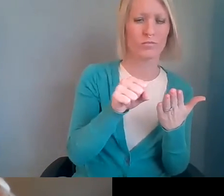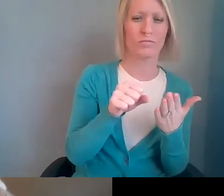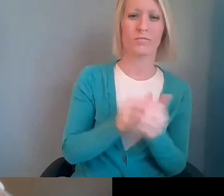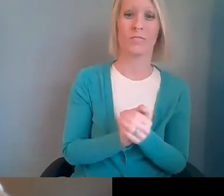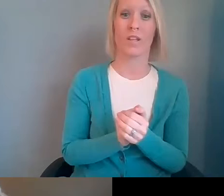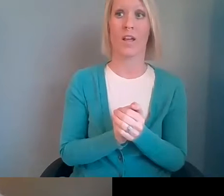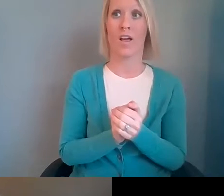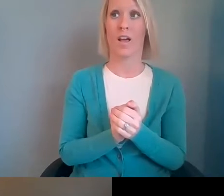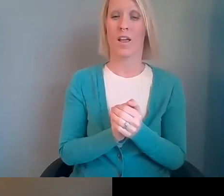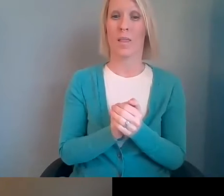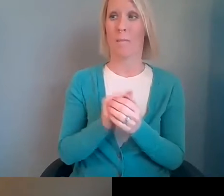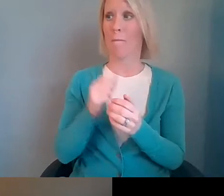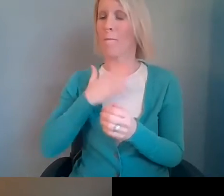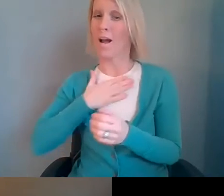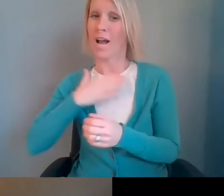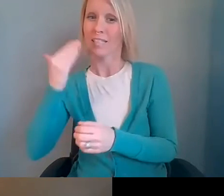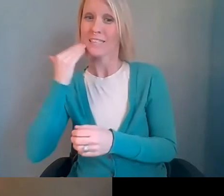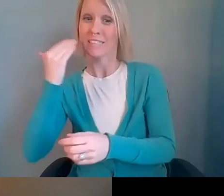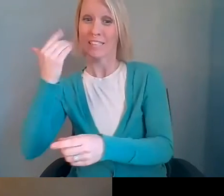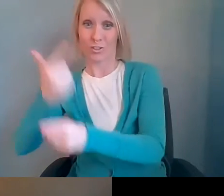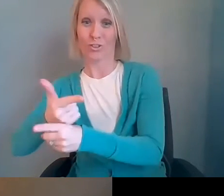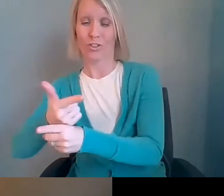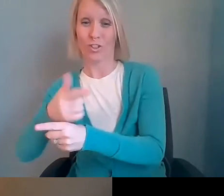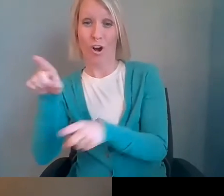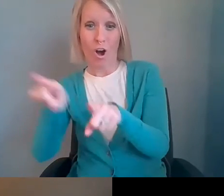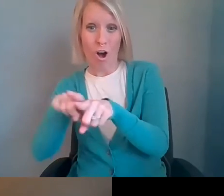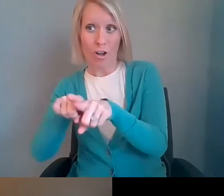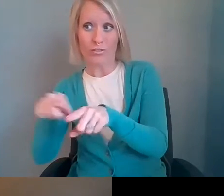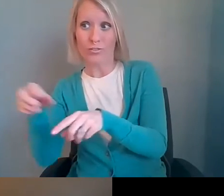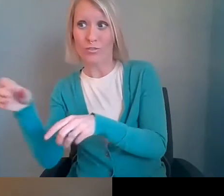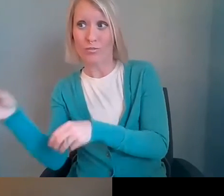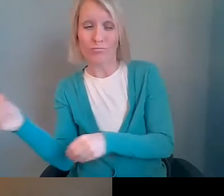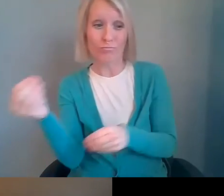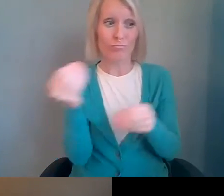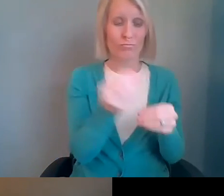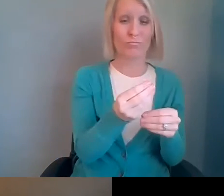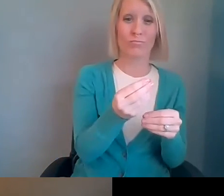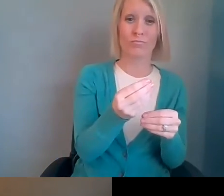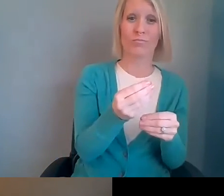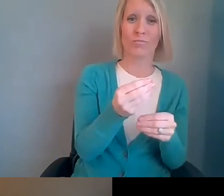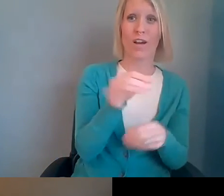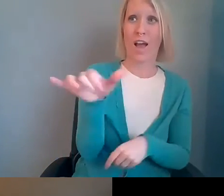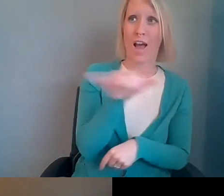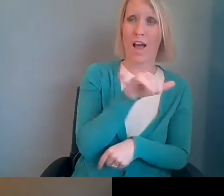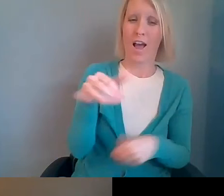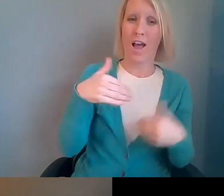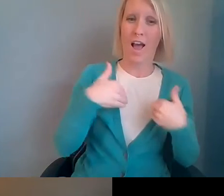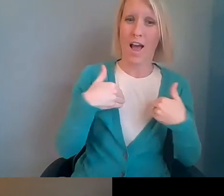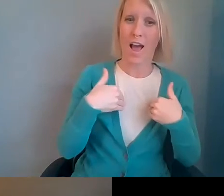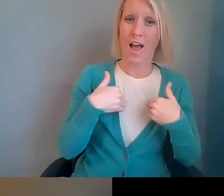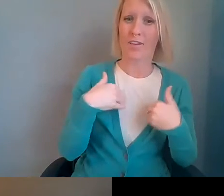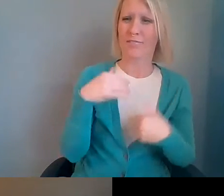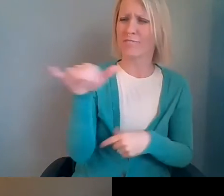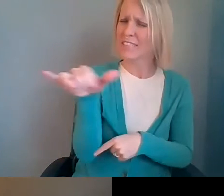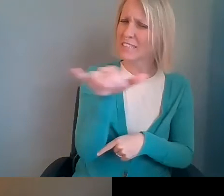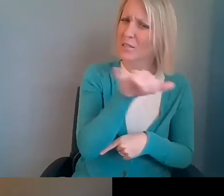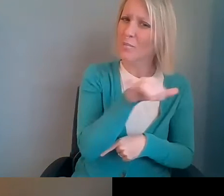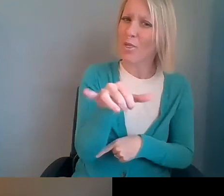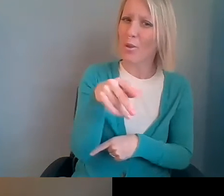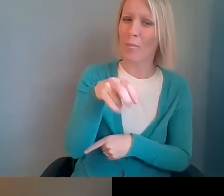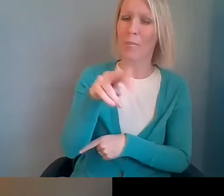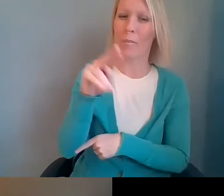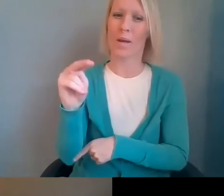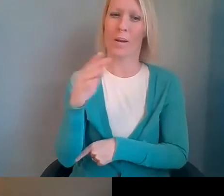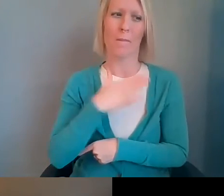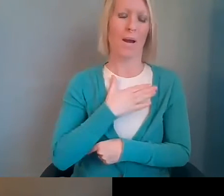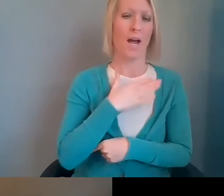identical pen. I think mine was kind of an aqua green color and hers was a purple. And we started talking